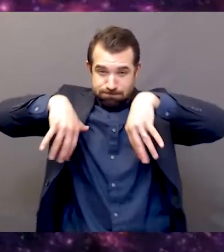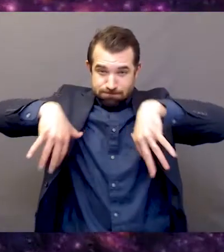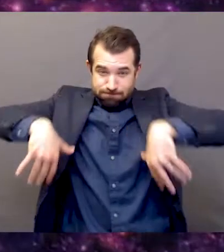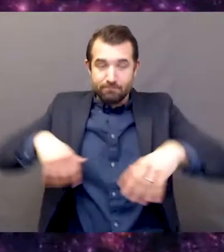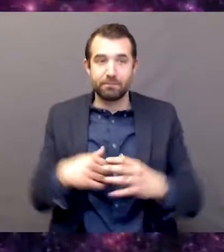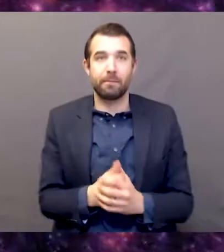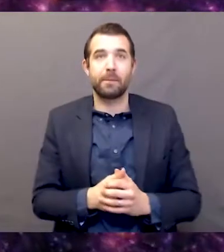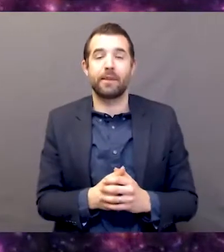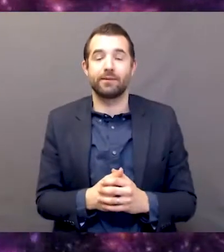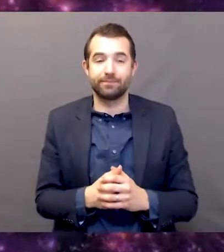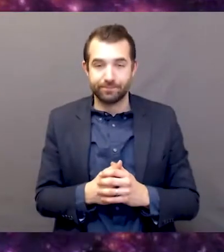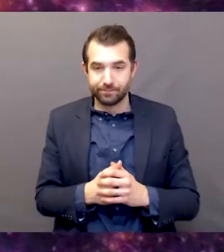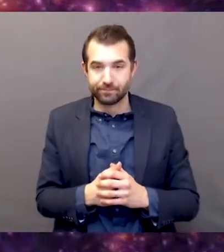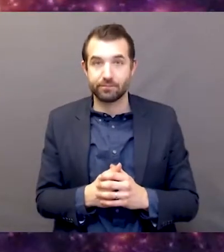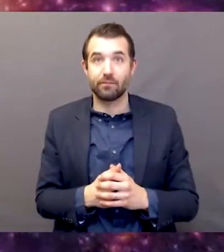core.